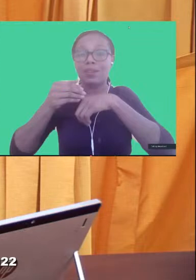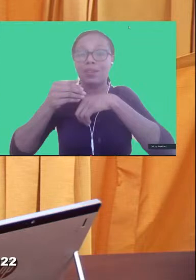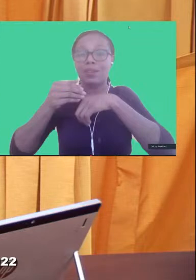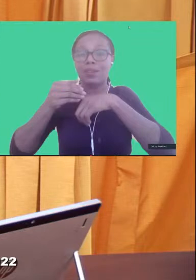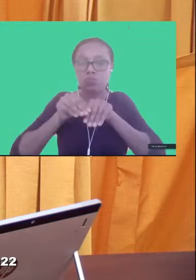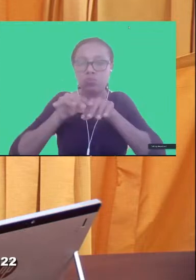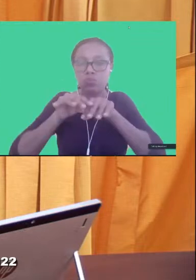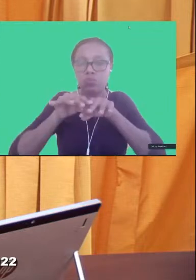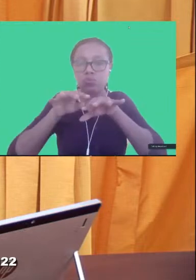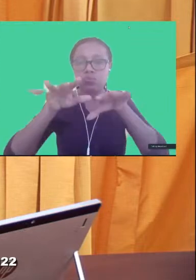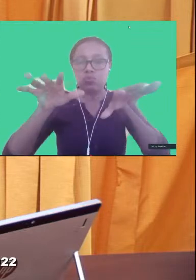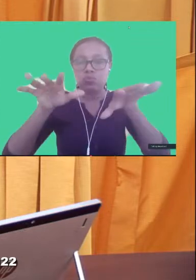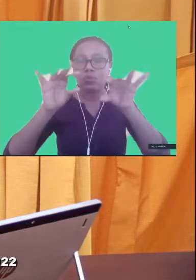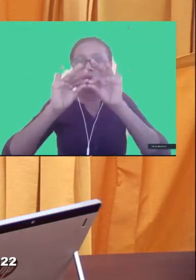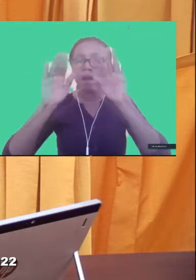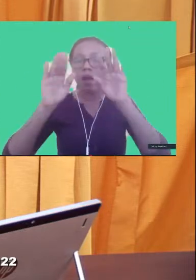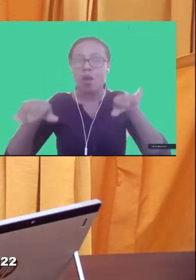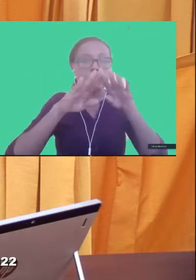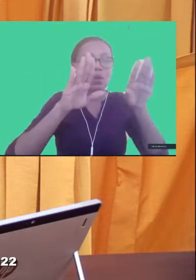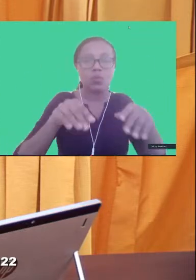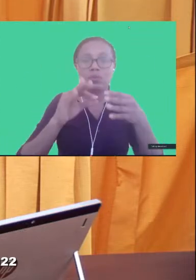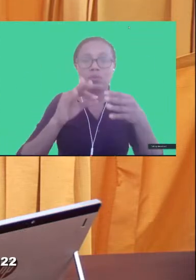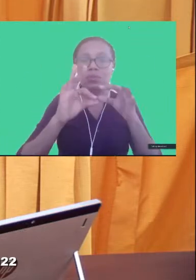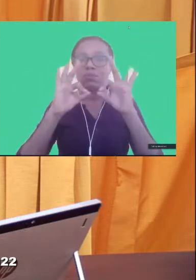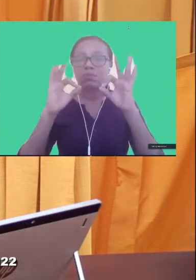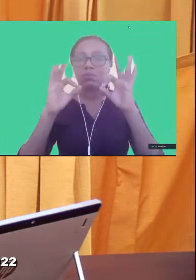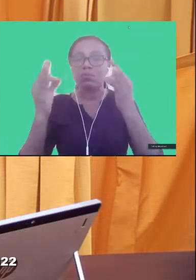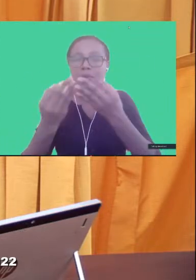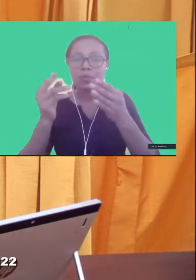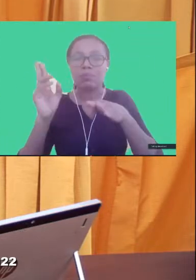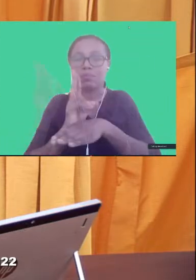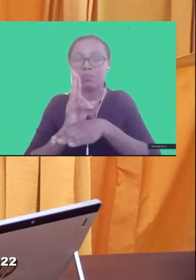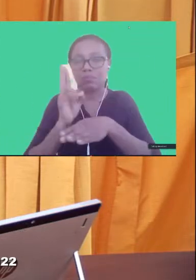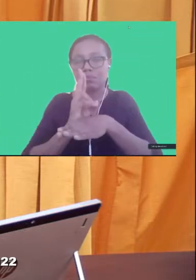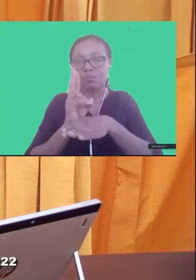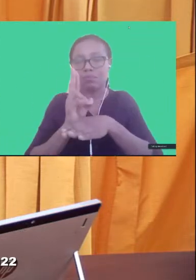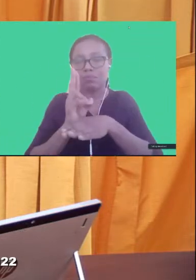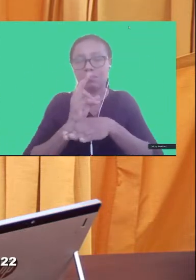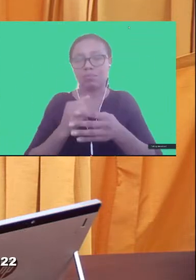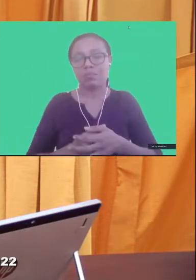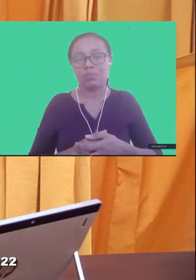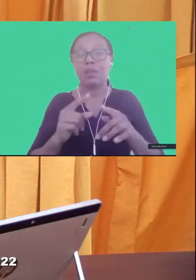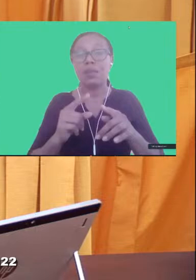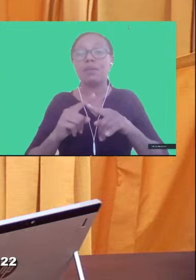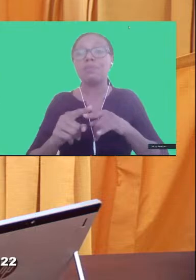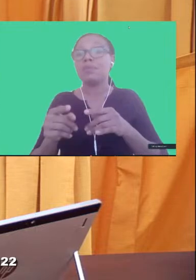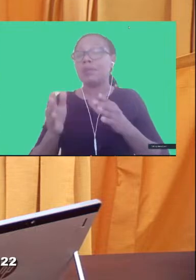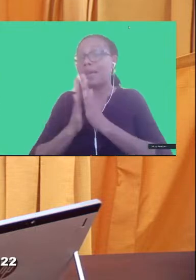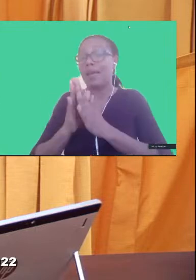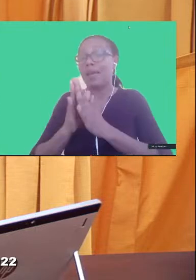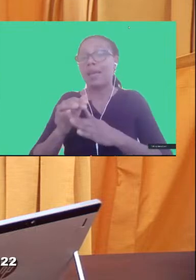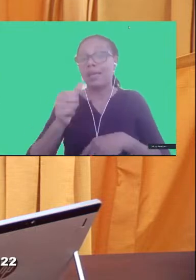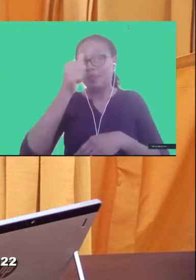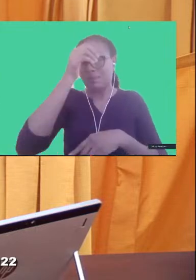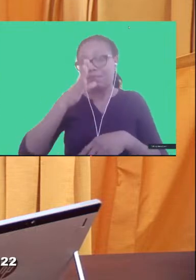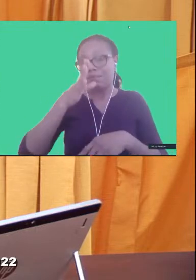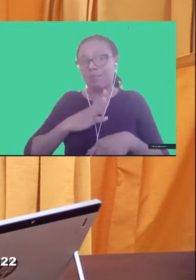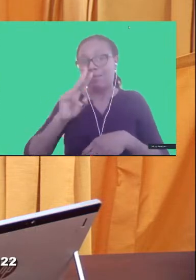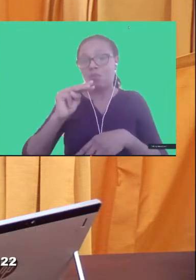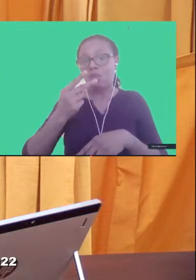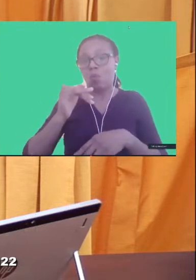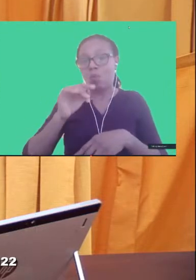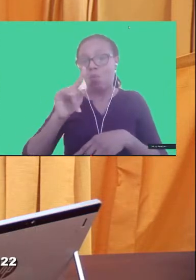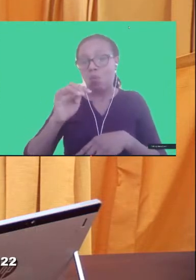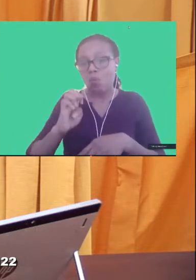would be so kind as to elaborate a little bit more on our geotechnical construct